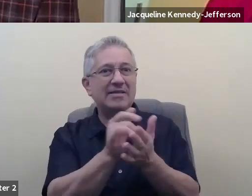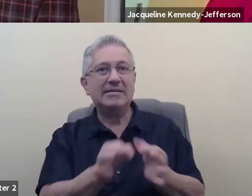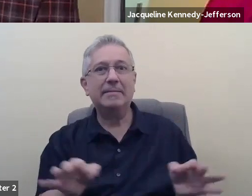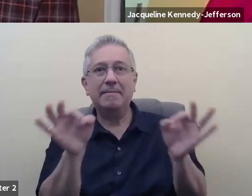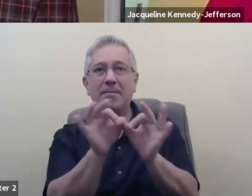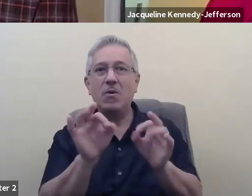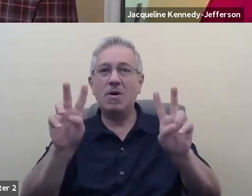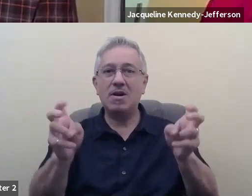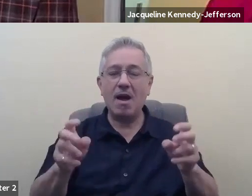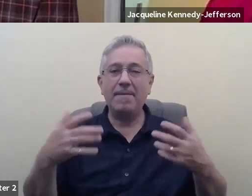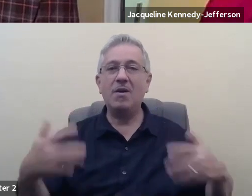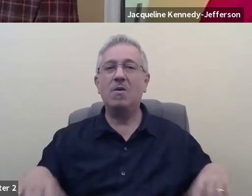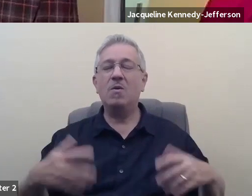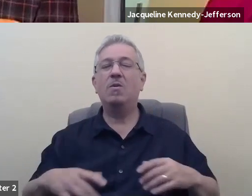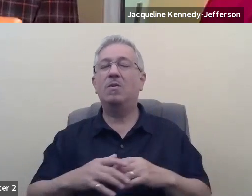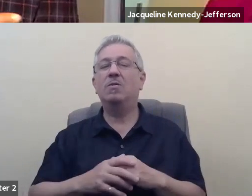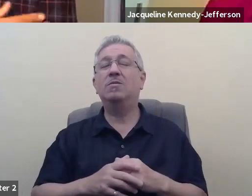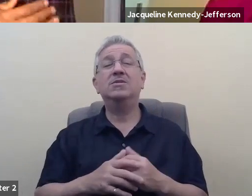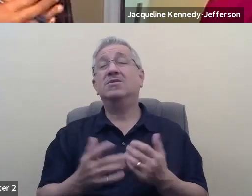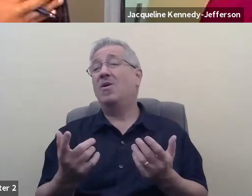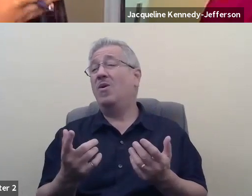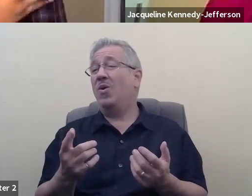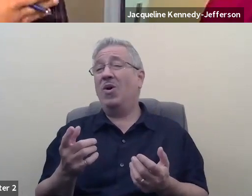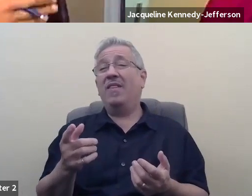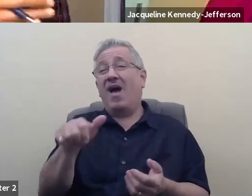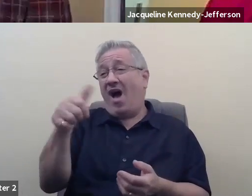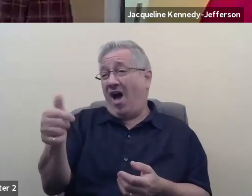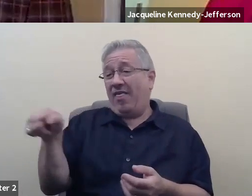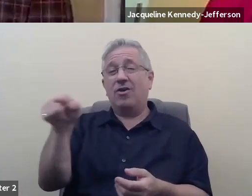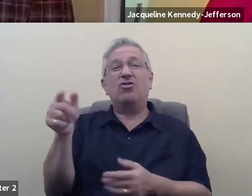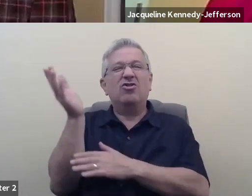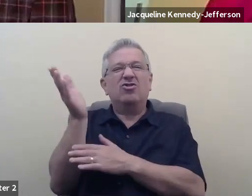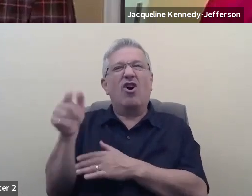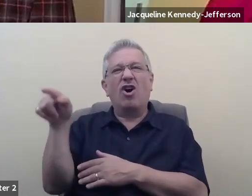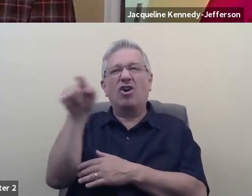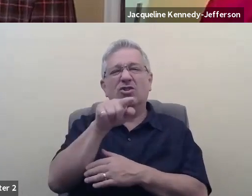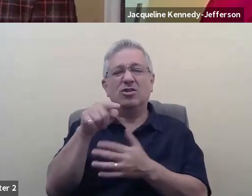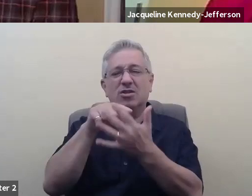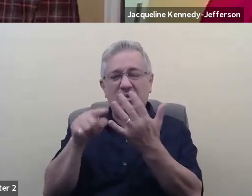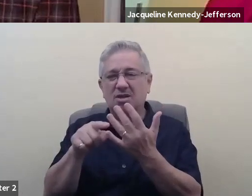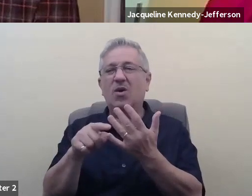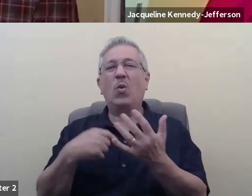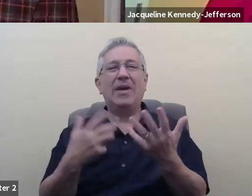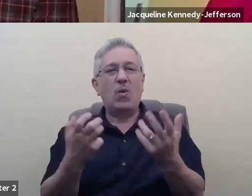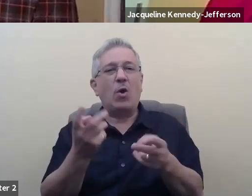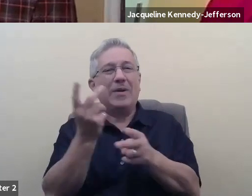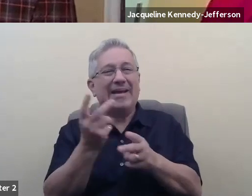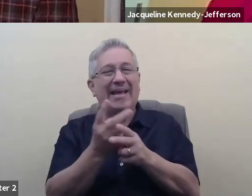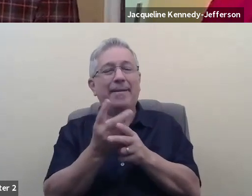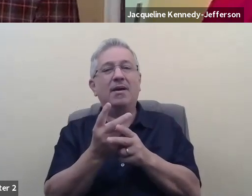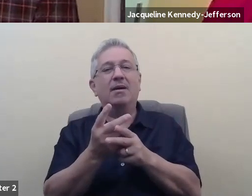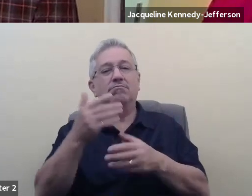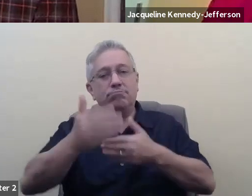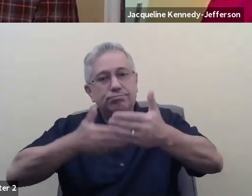or it allows, as I'm listening to Alicia and others, to move that needle forward in such a tremendous way. At